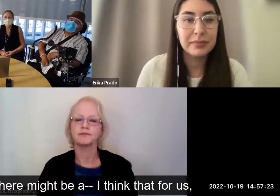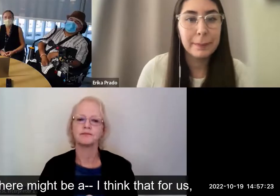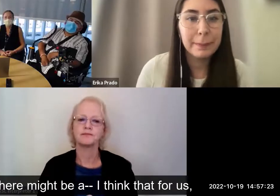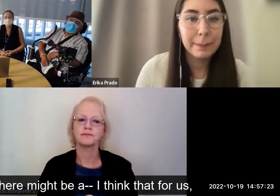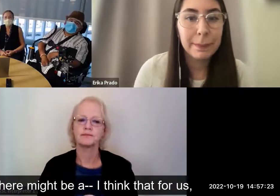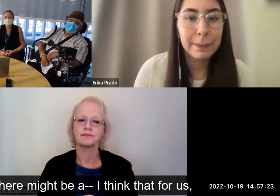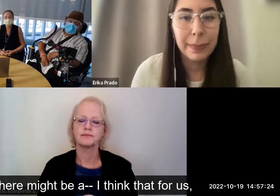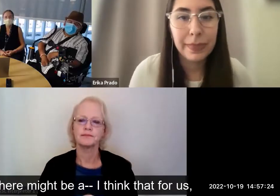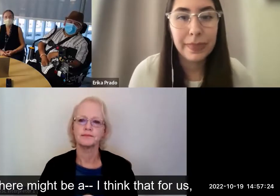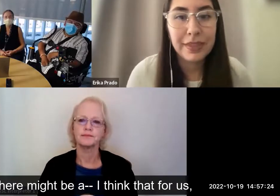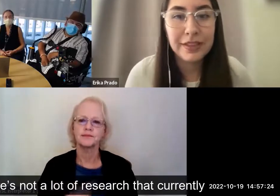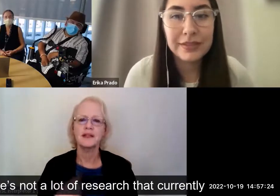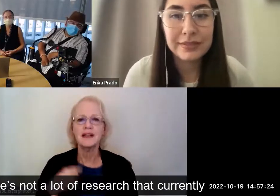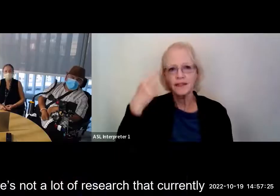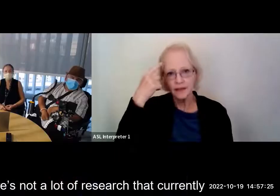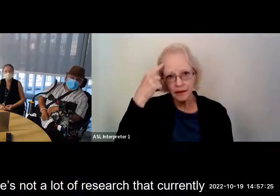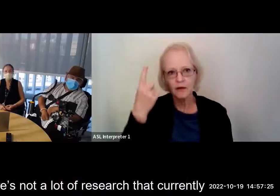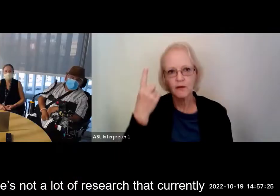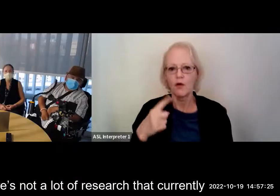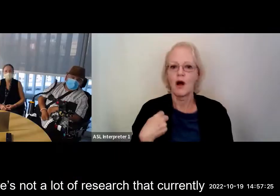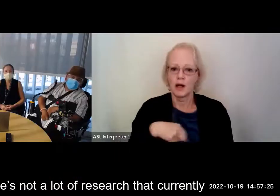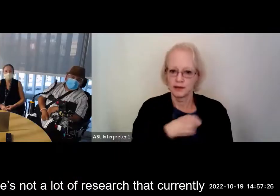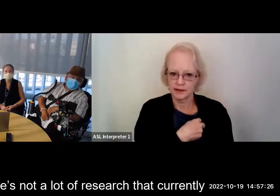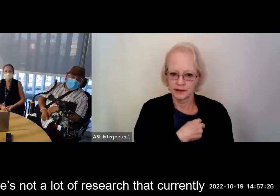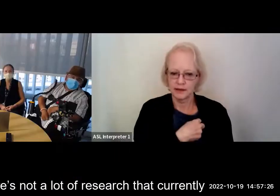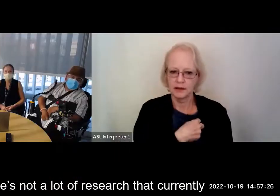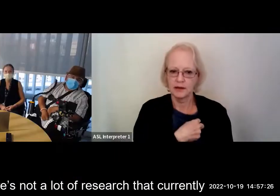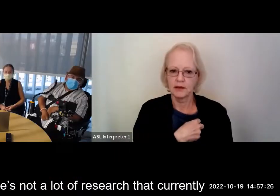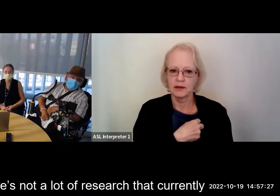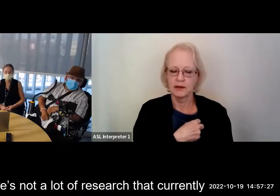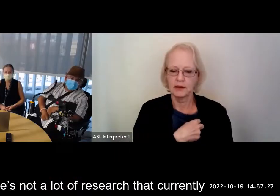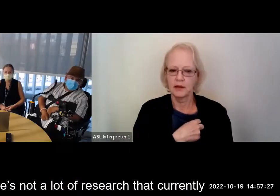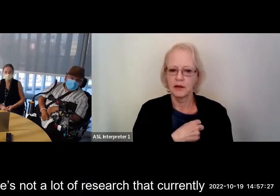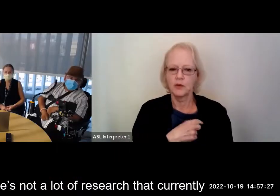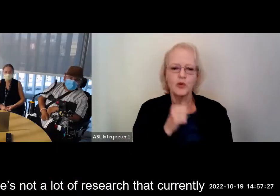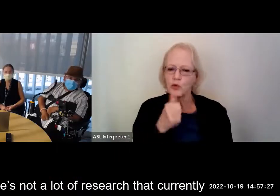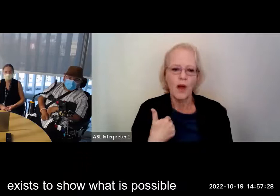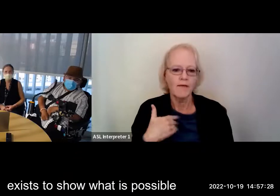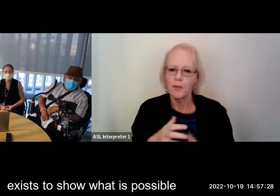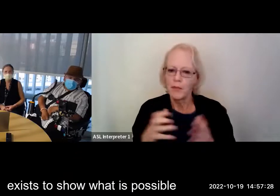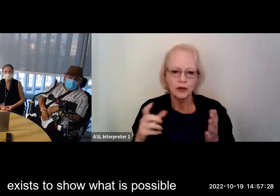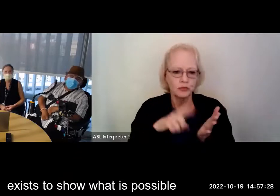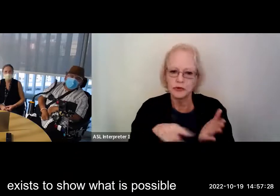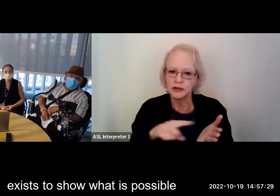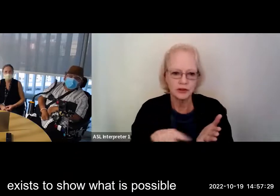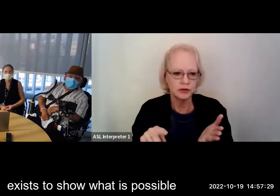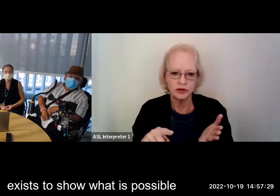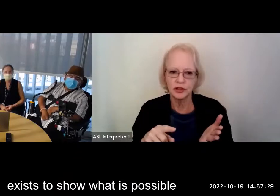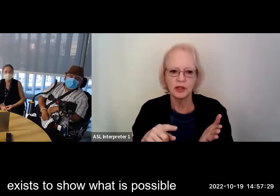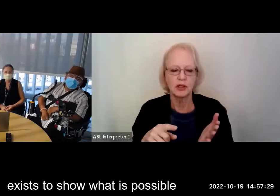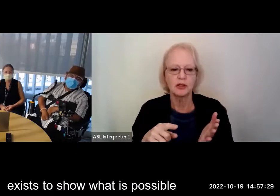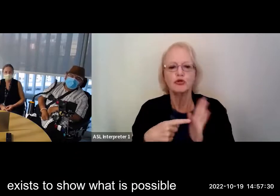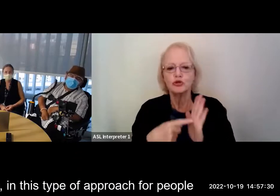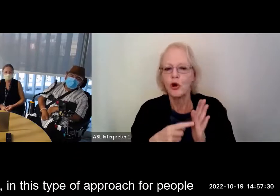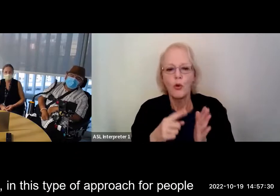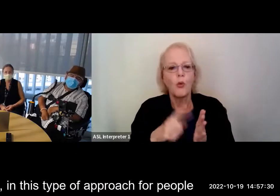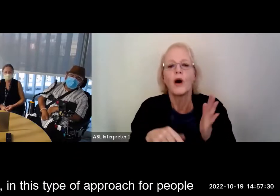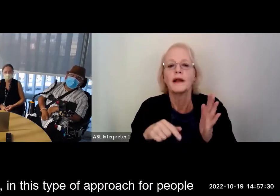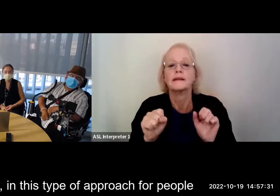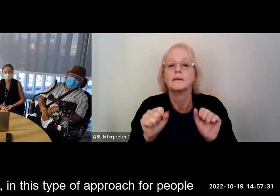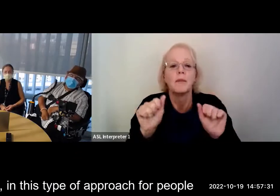I think that for us, there's not a lot of research that currently exists to show what is possible